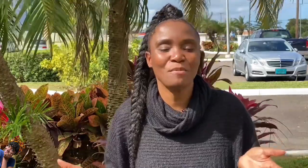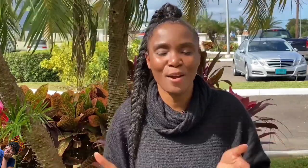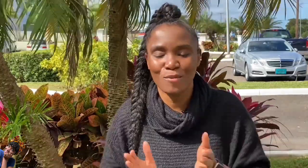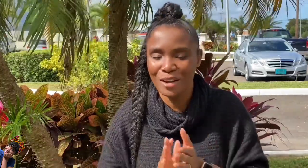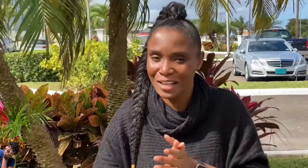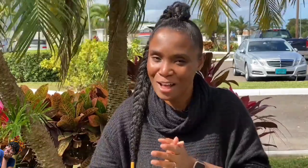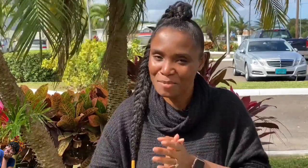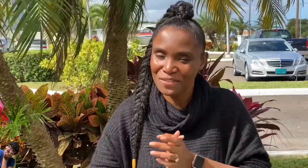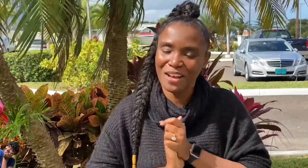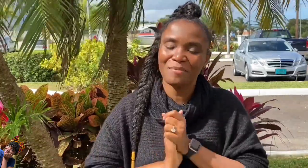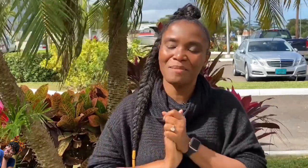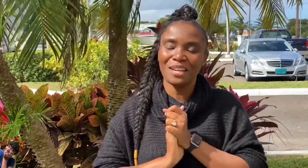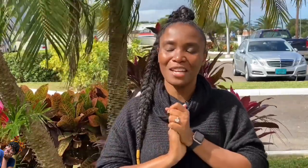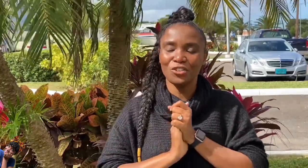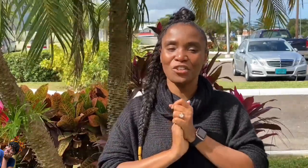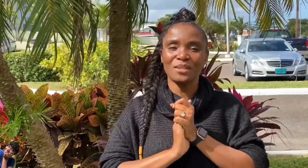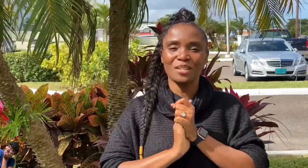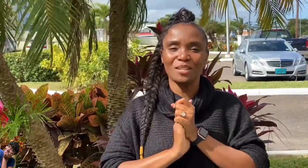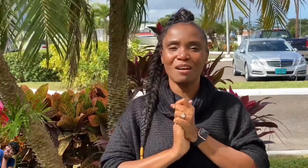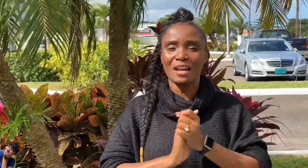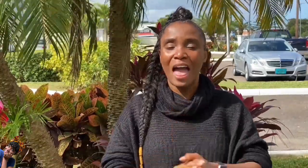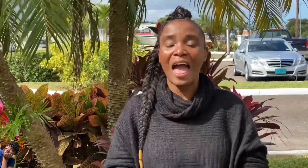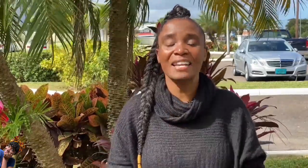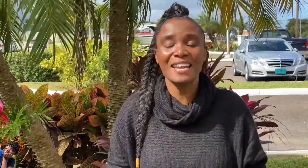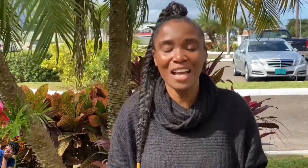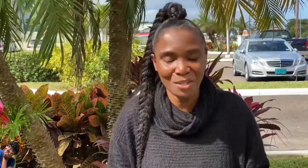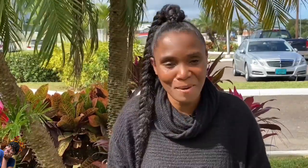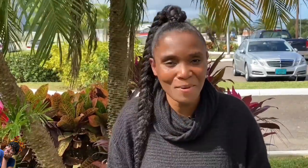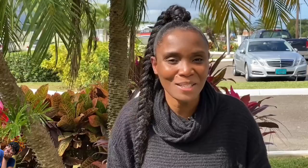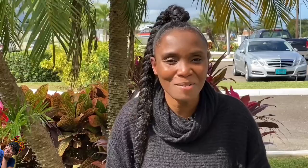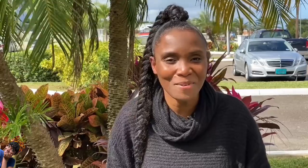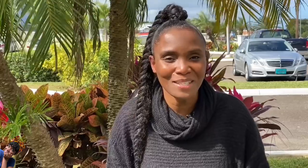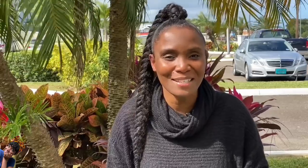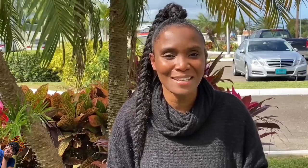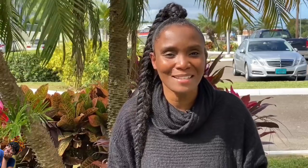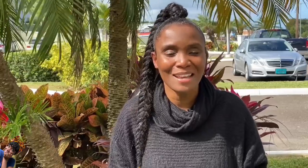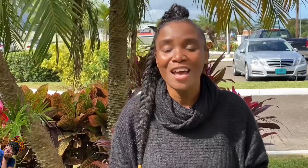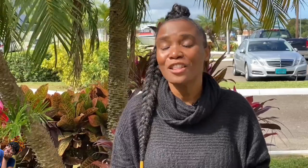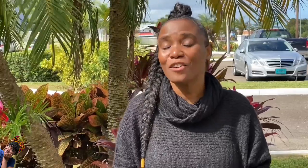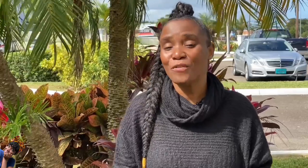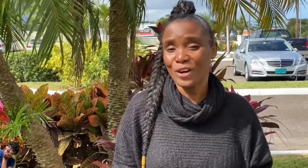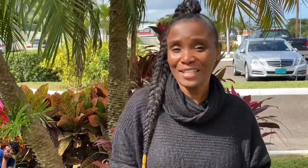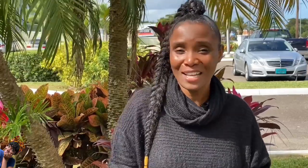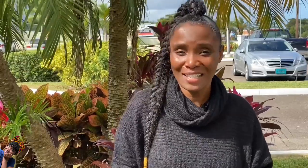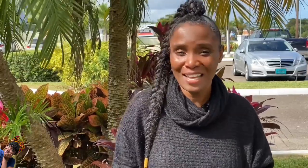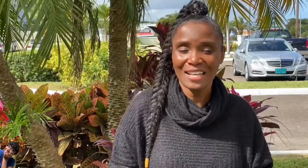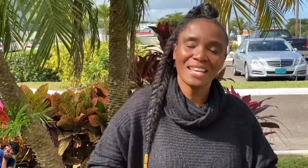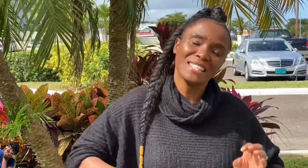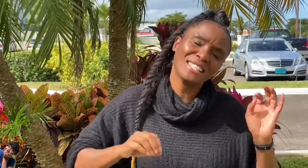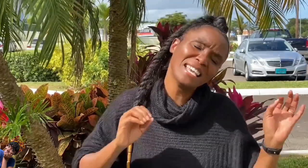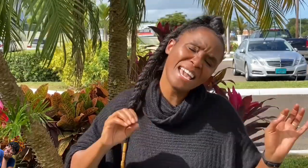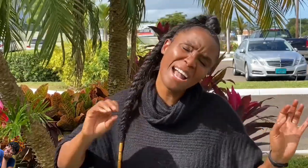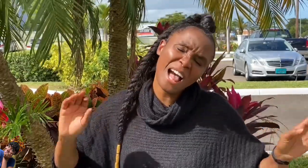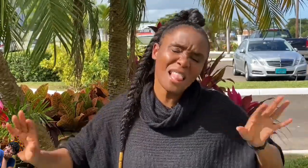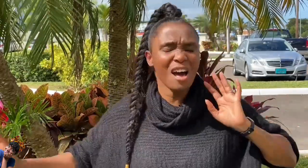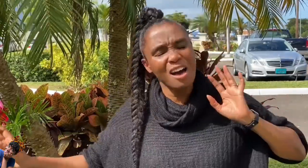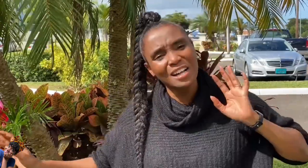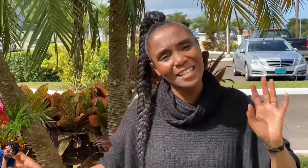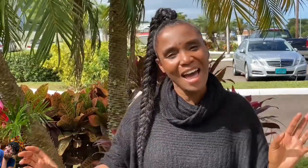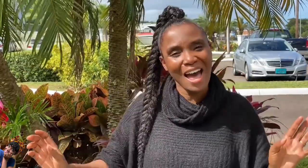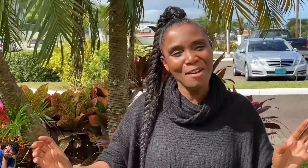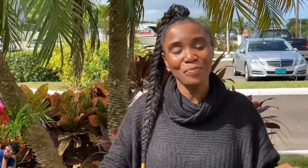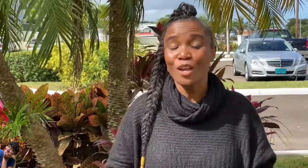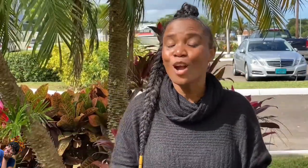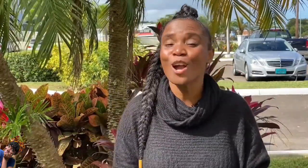Thank you to my royal helpers for helping me to introduce our song. And guess what, Prince and Princesses? The voice that says, it's sing a